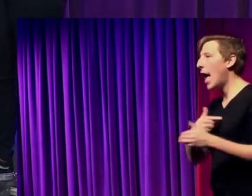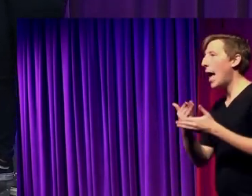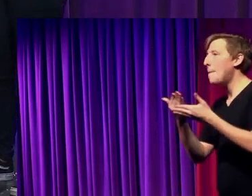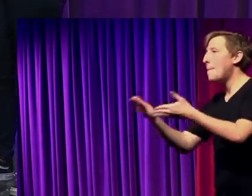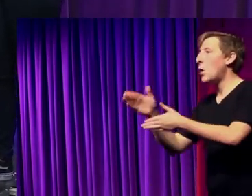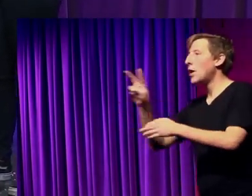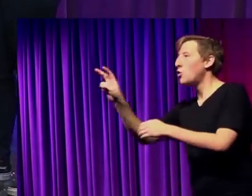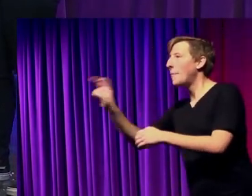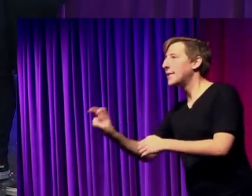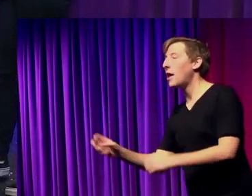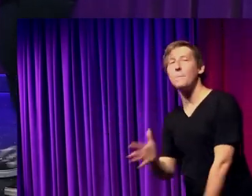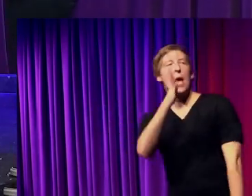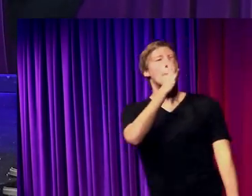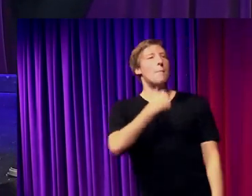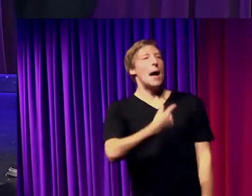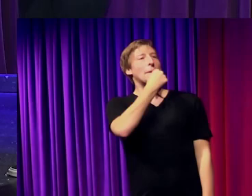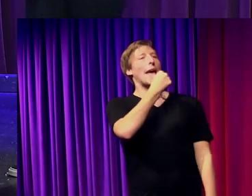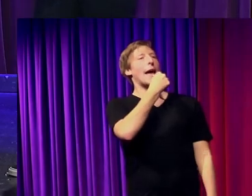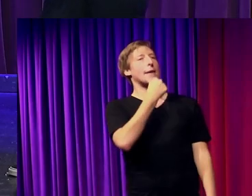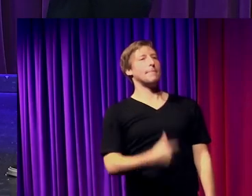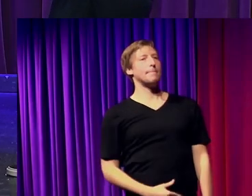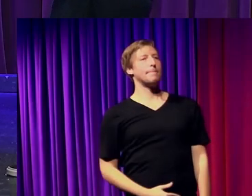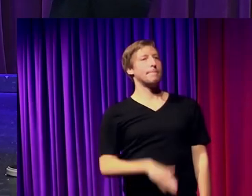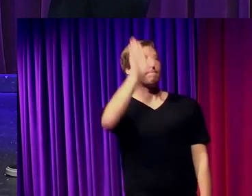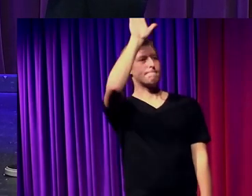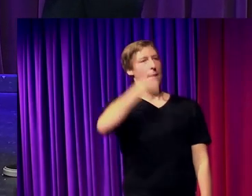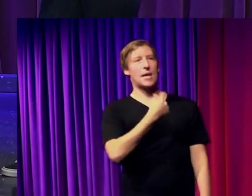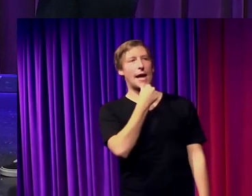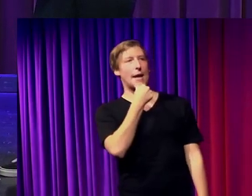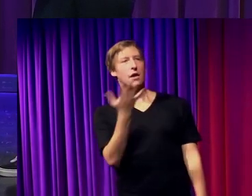pizza. Mom, I'm gay. This